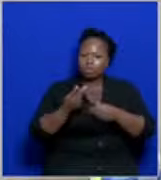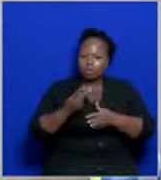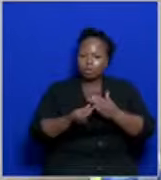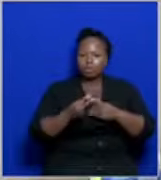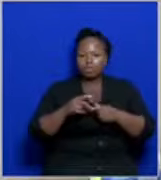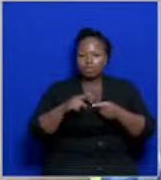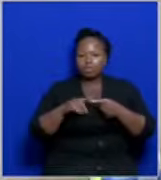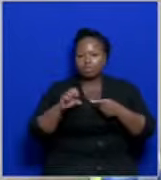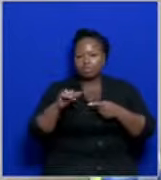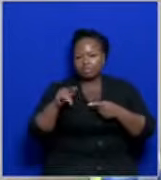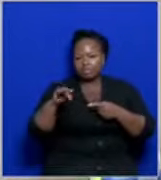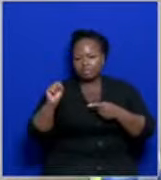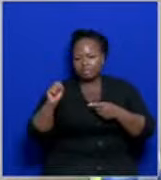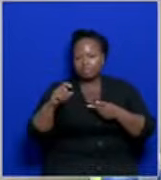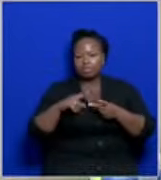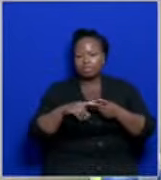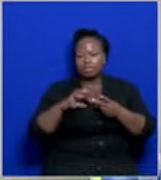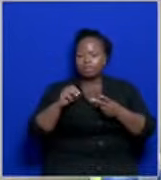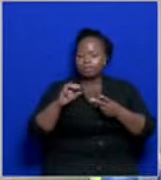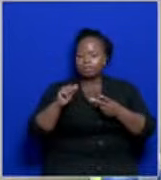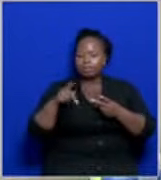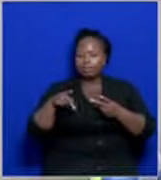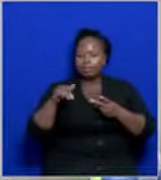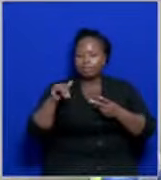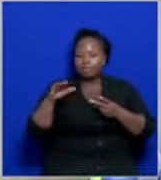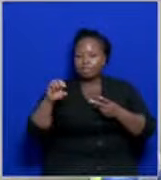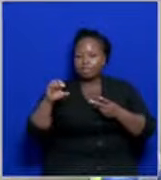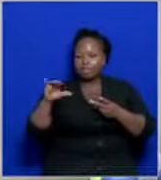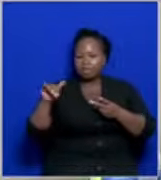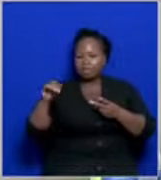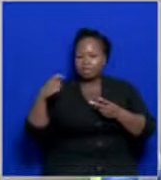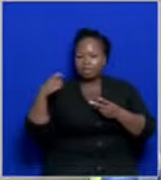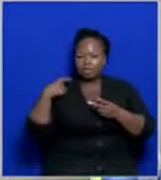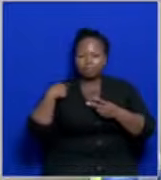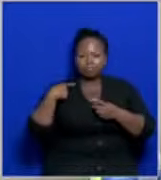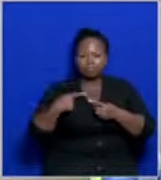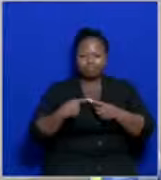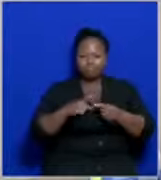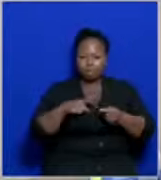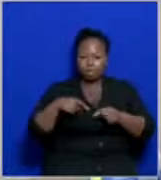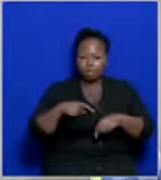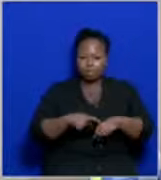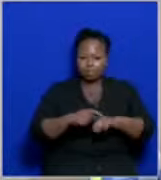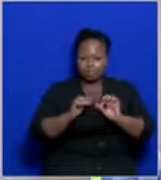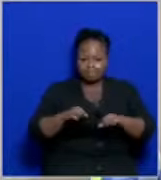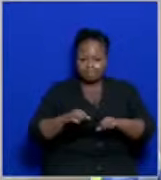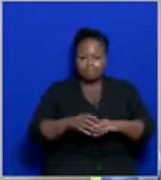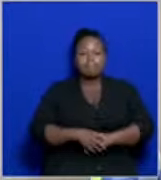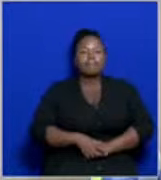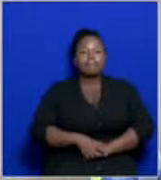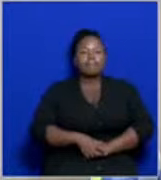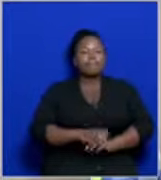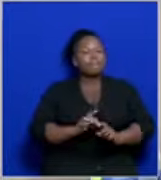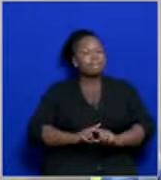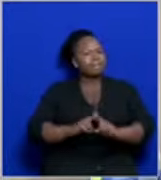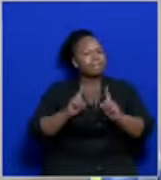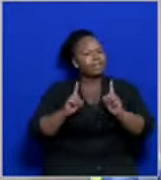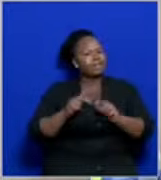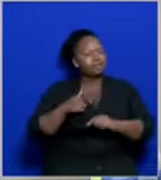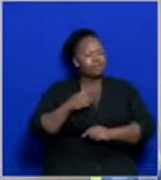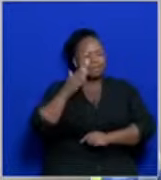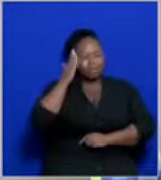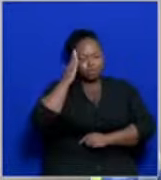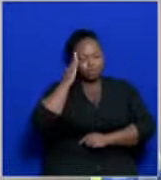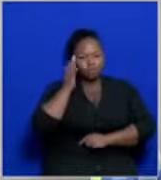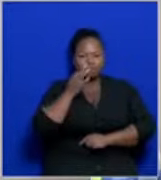Mapieye over an extended period. Is that correct? Yes. But then, I know we said we are not unpacking them. Before